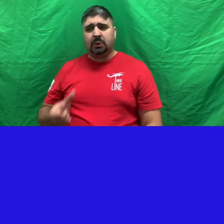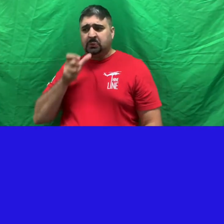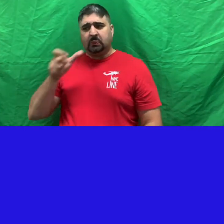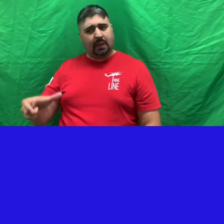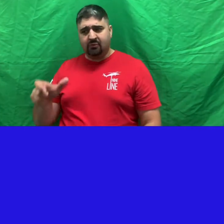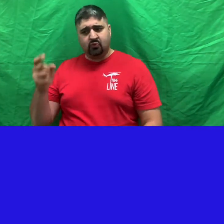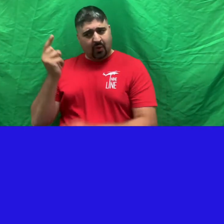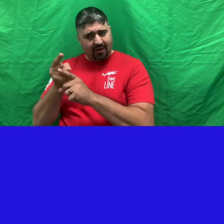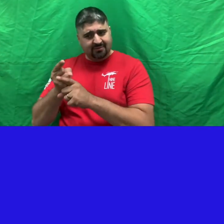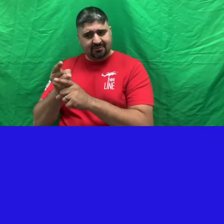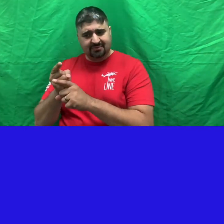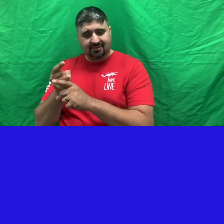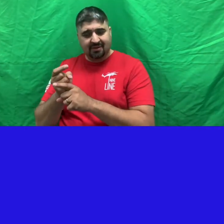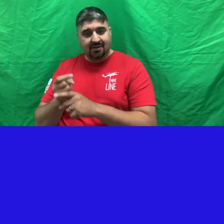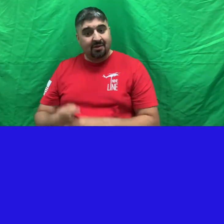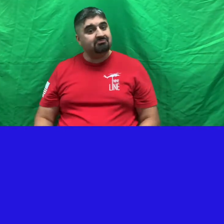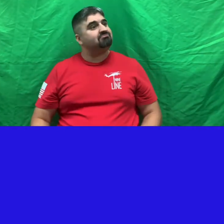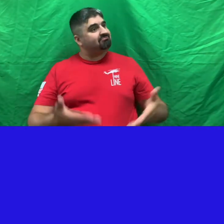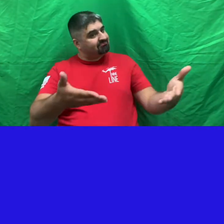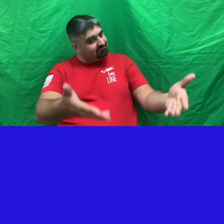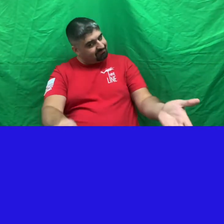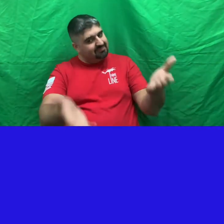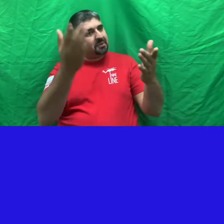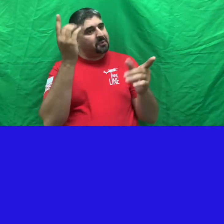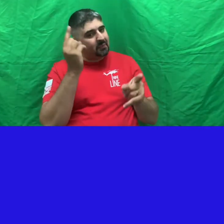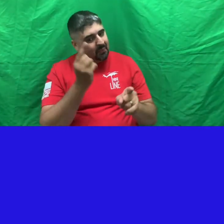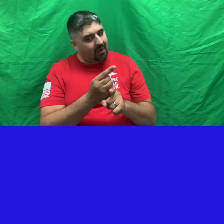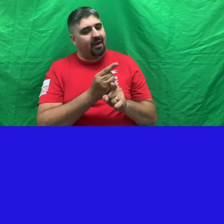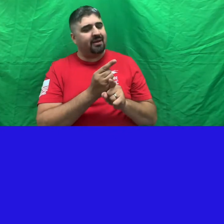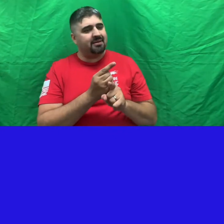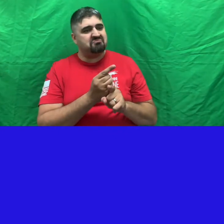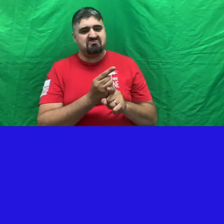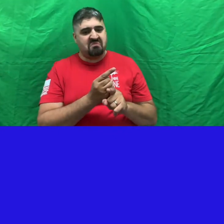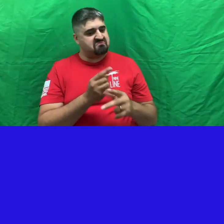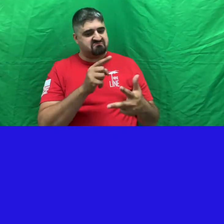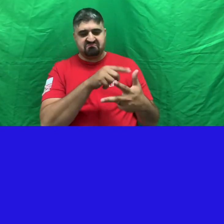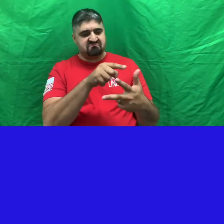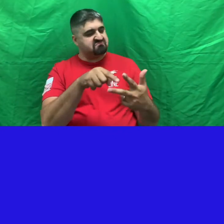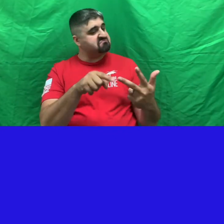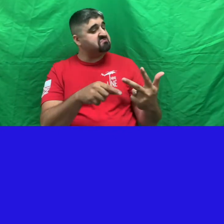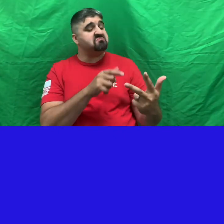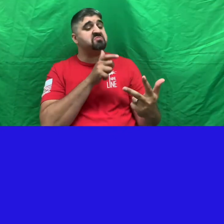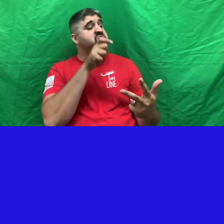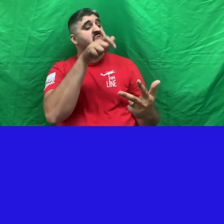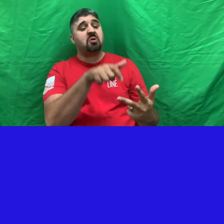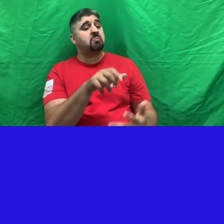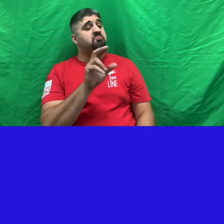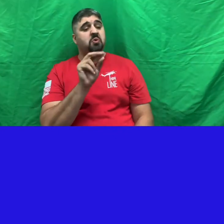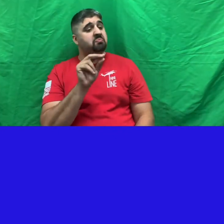No, said Frog, you will not have to do any of it.